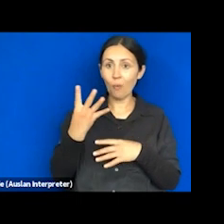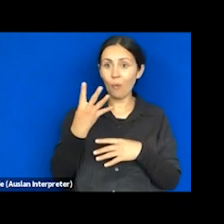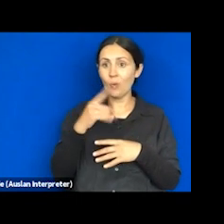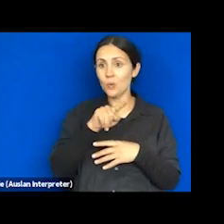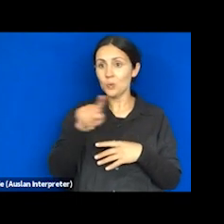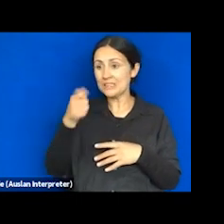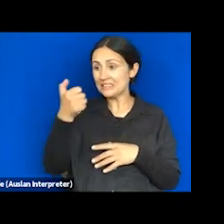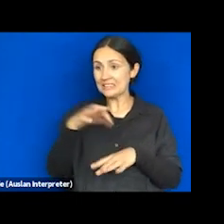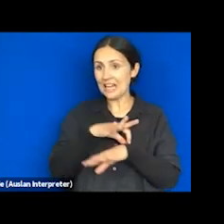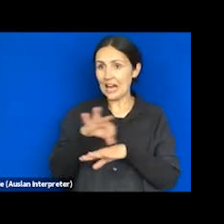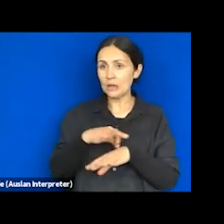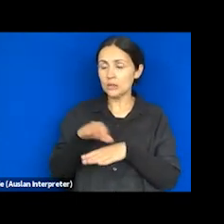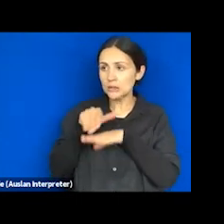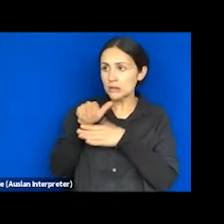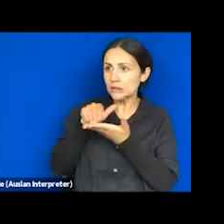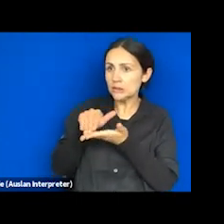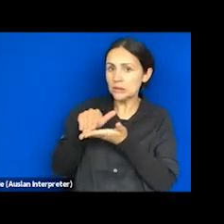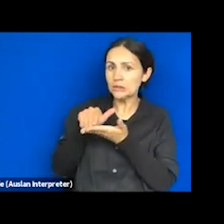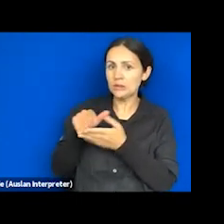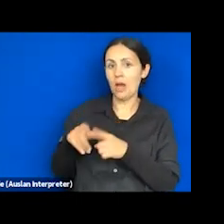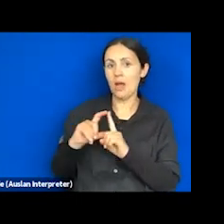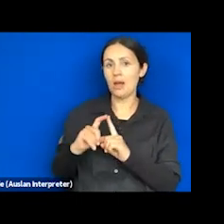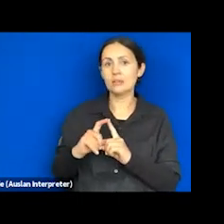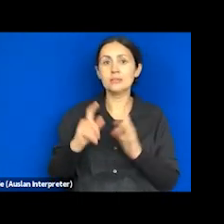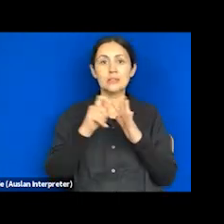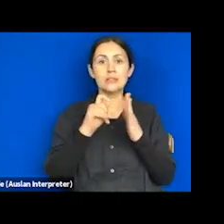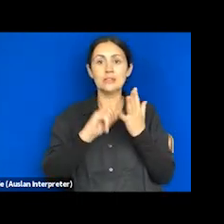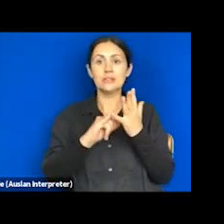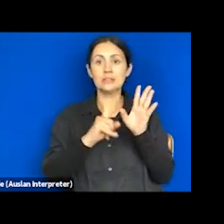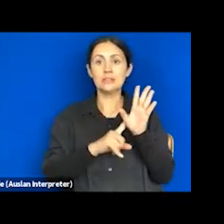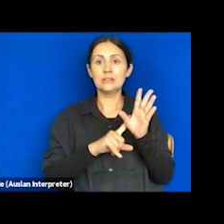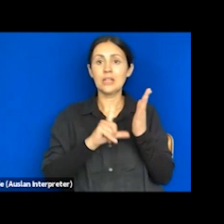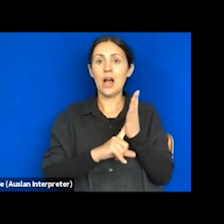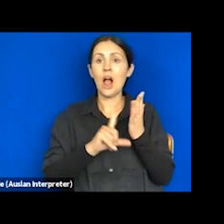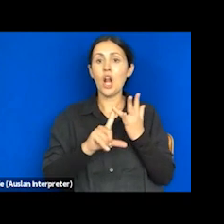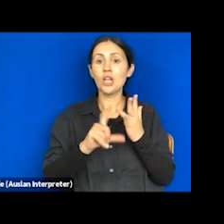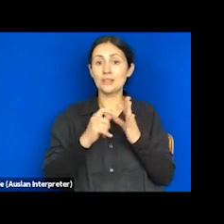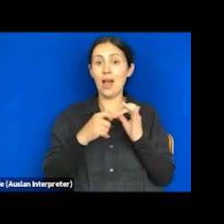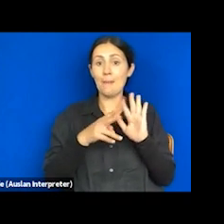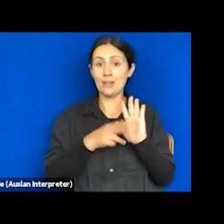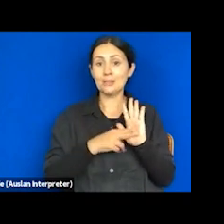So that's why psilocybin seems to be the focus of interest in many studies.